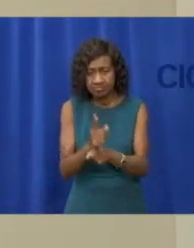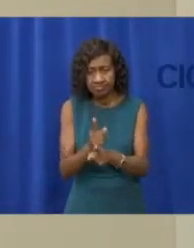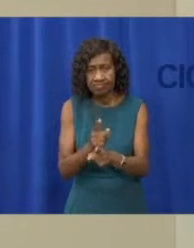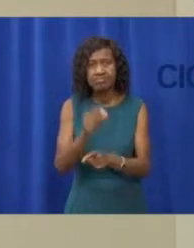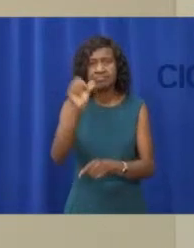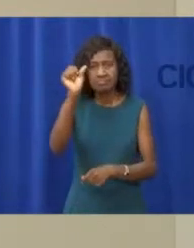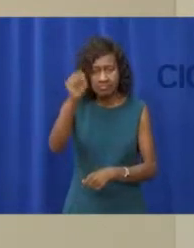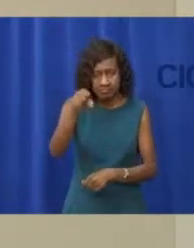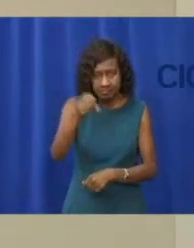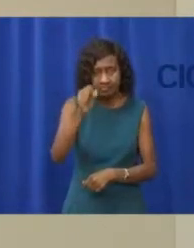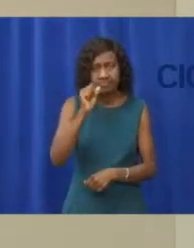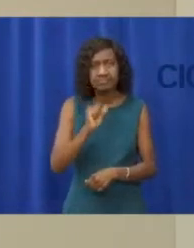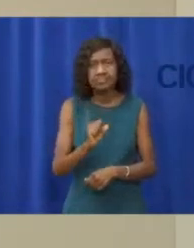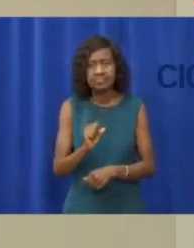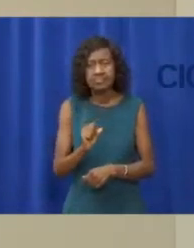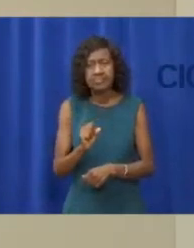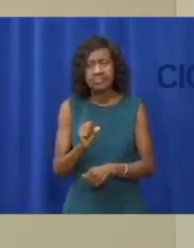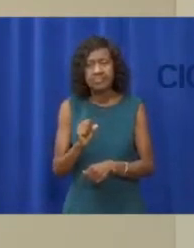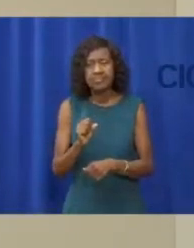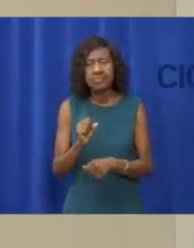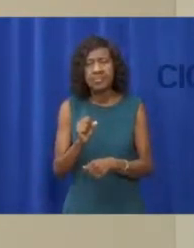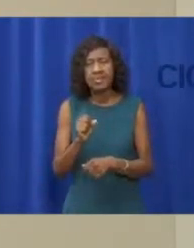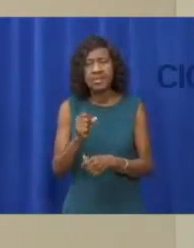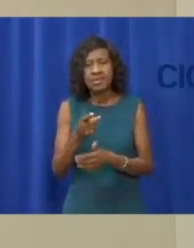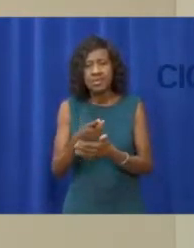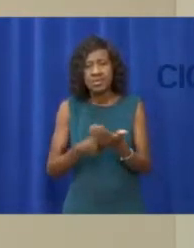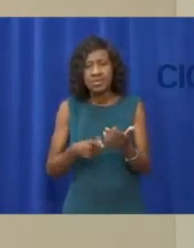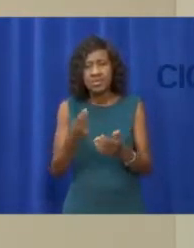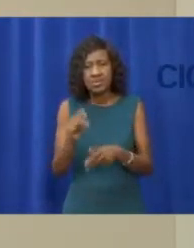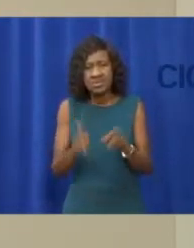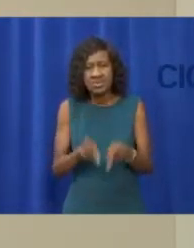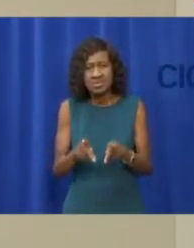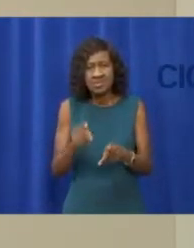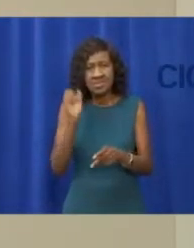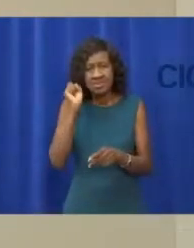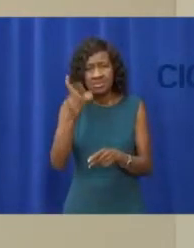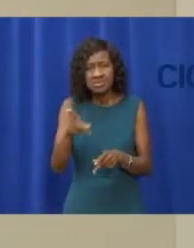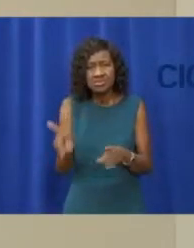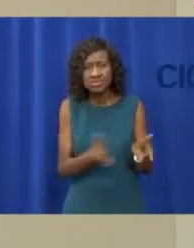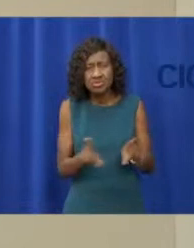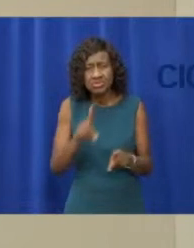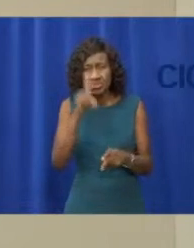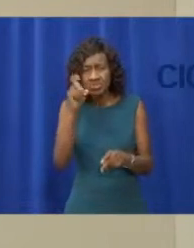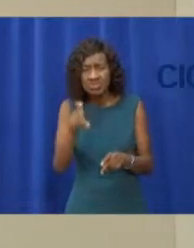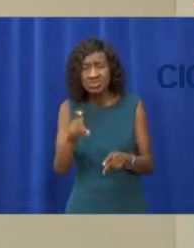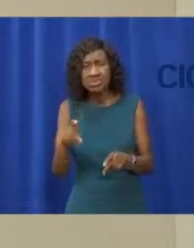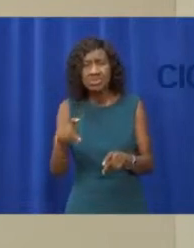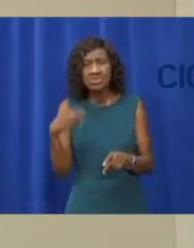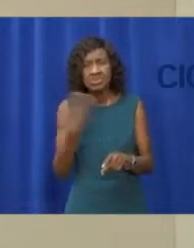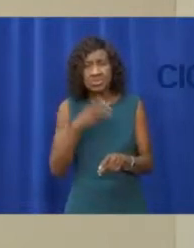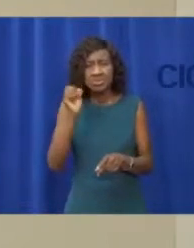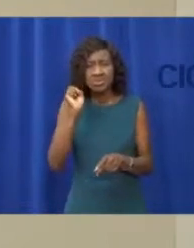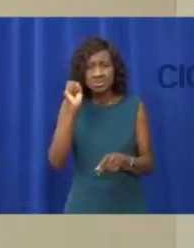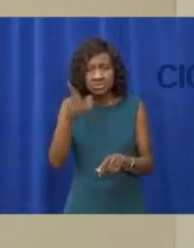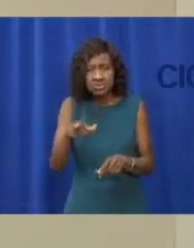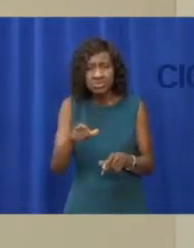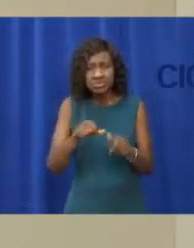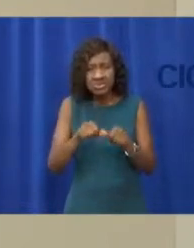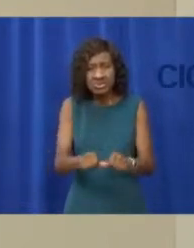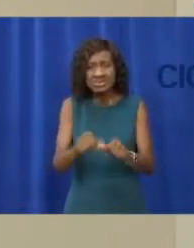So in relation to what the community should do, you said we should stay home. Is it